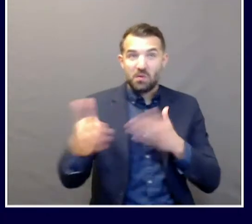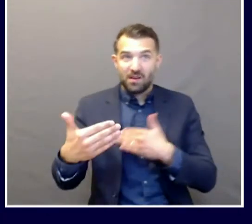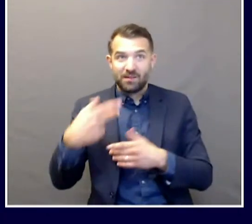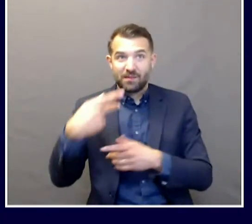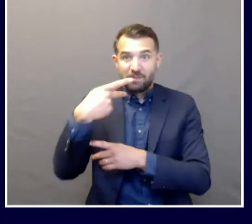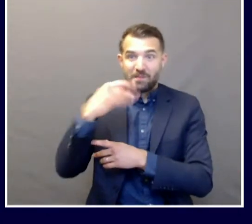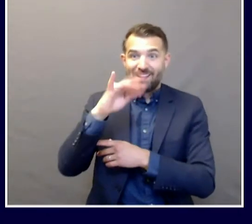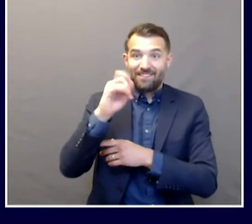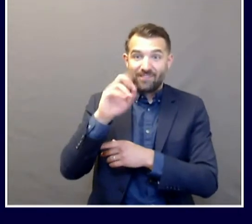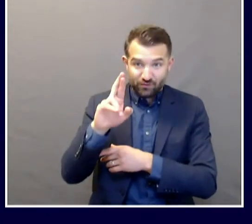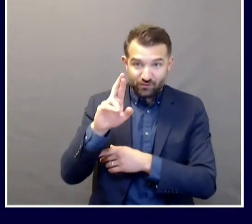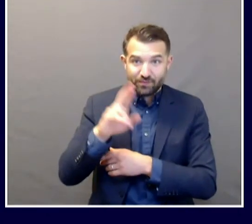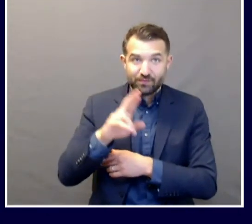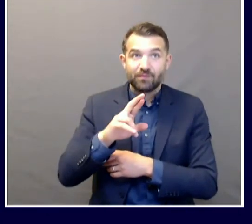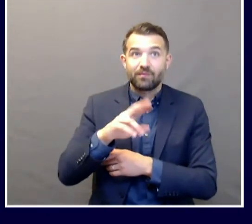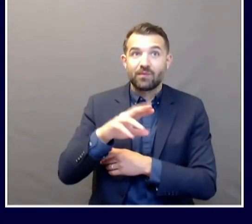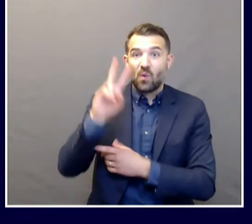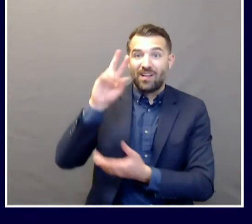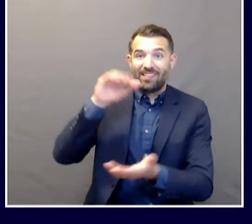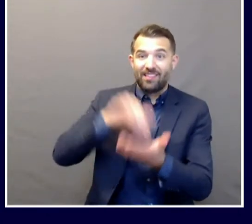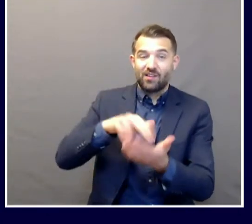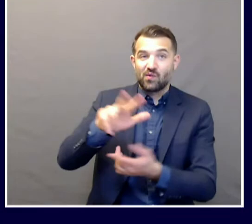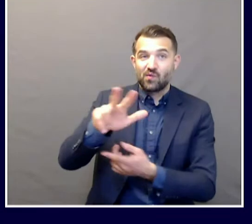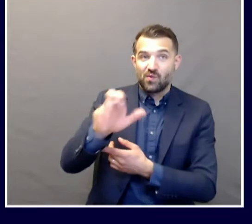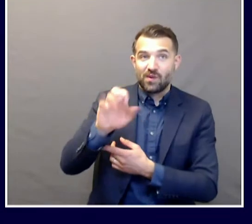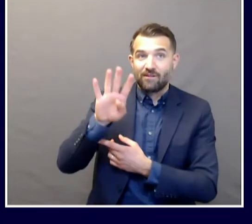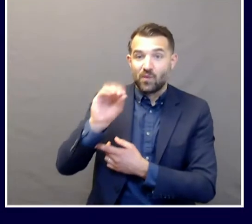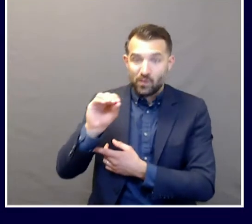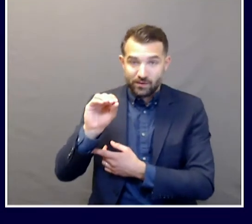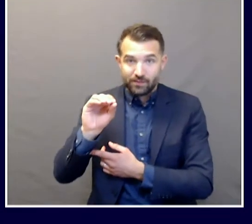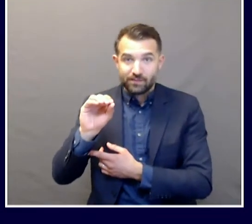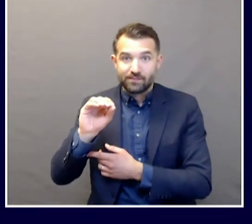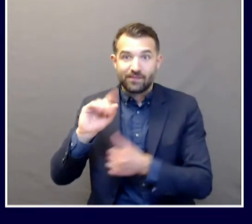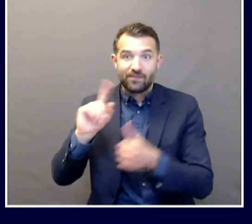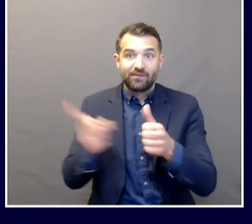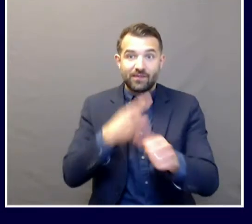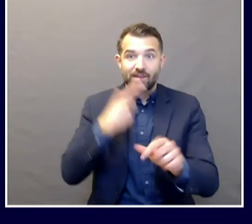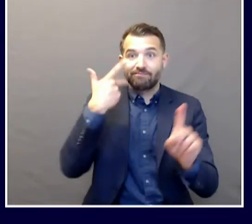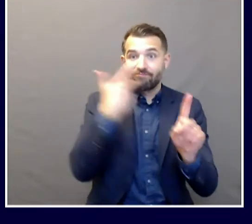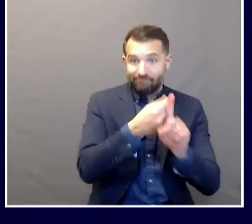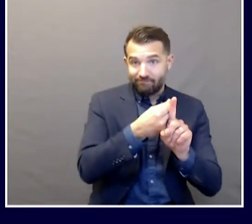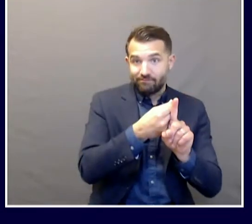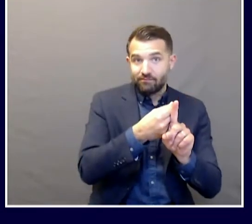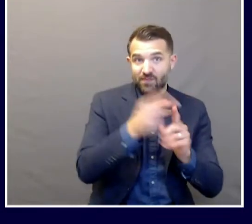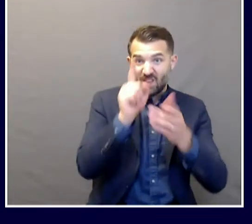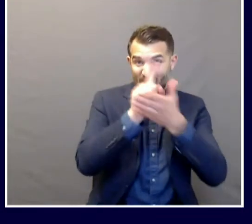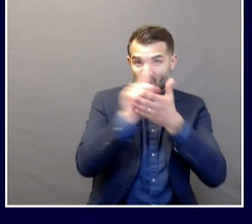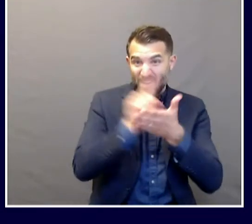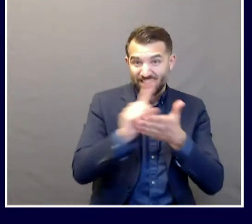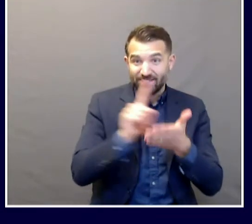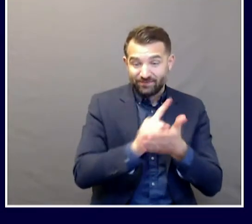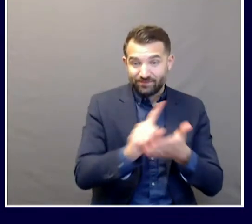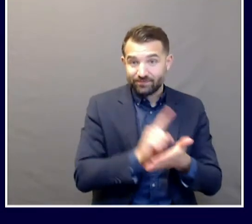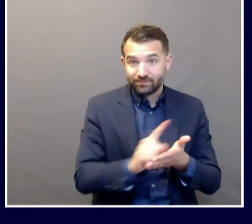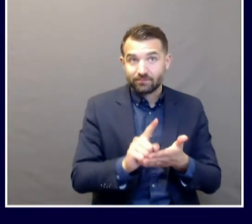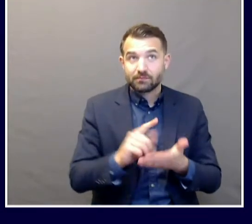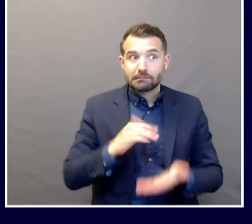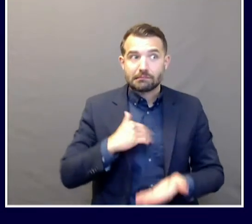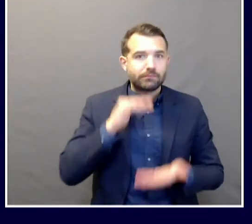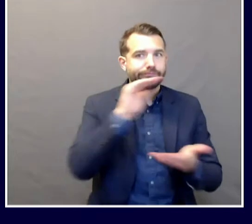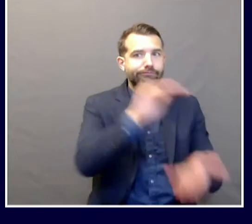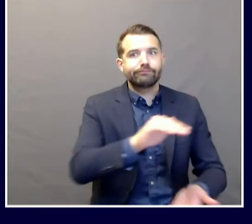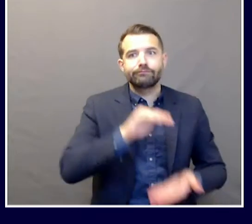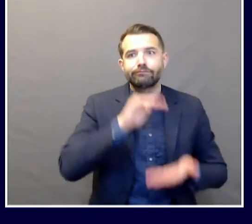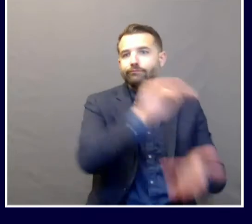2,340 first doses of Pfizer vaccine every single week, which is what we've been working on with them to administer. But